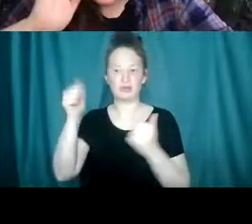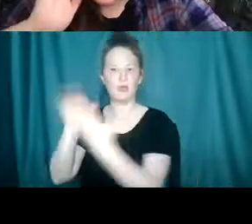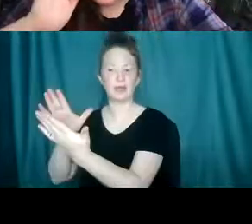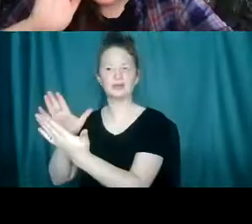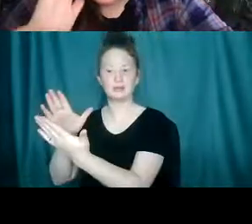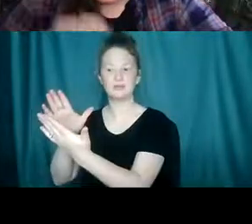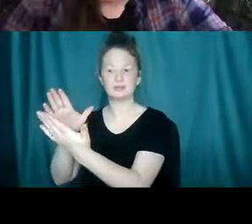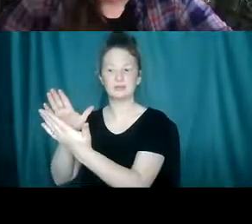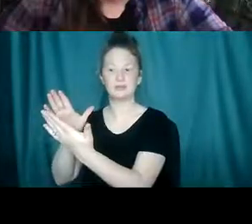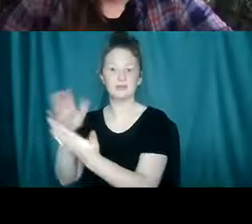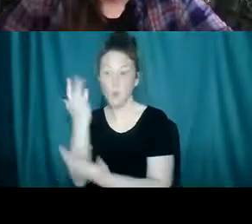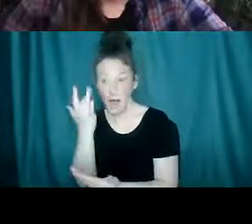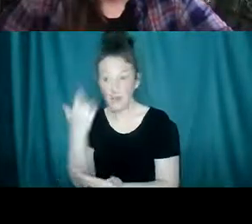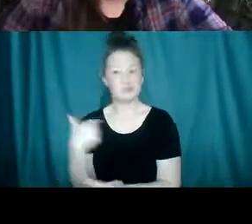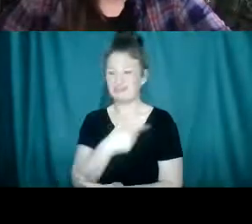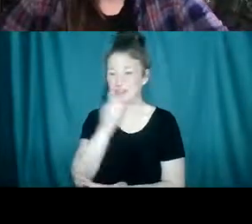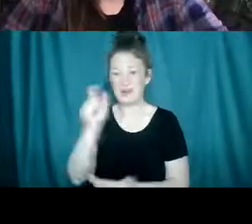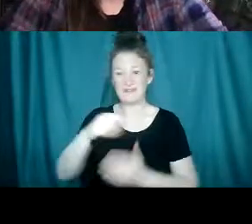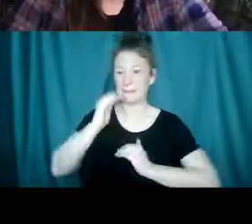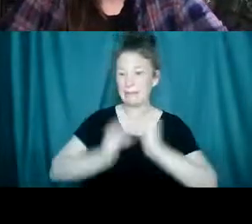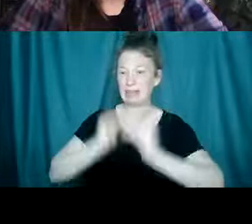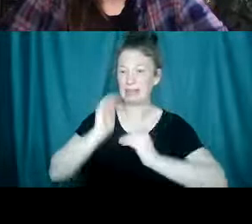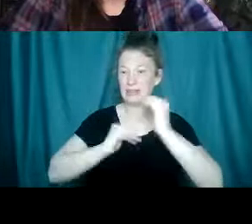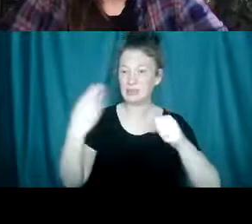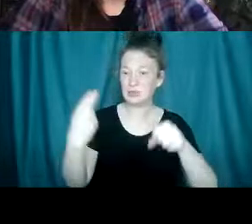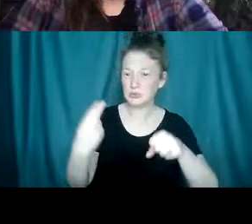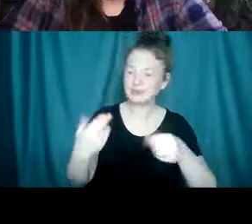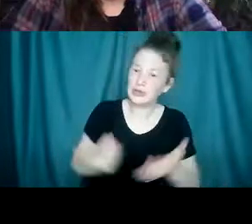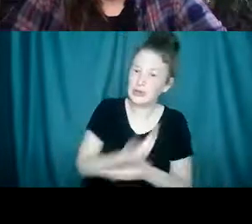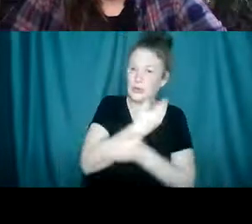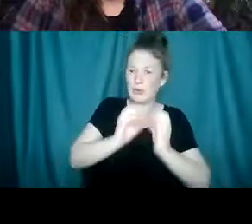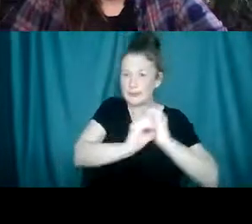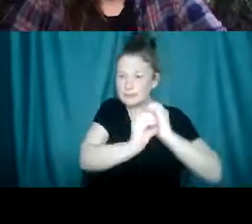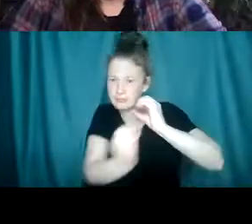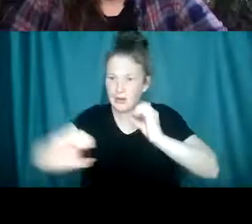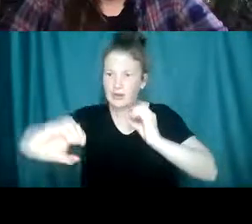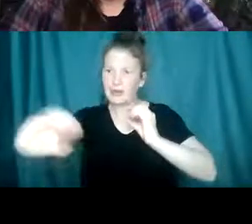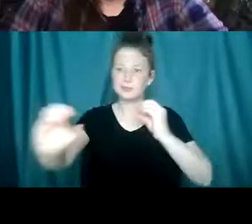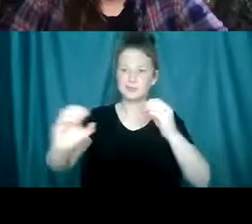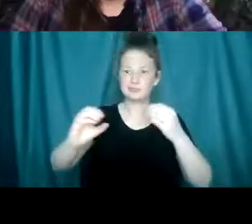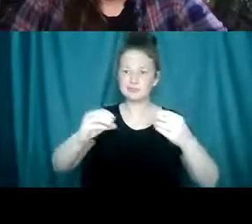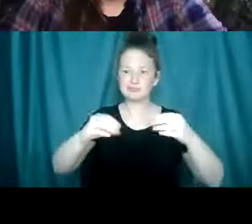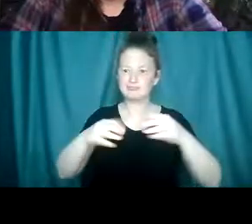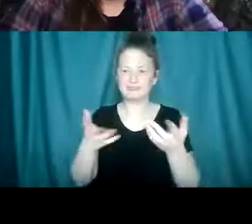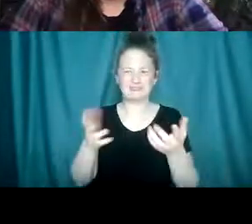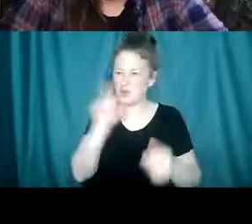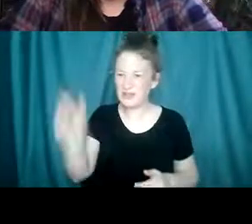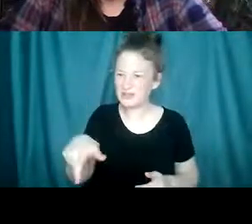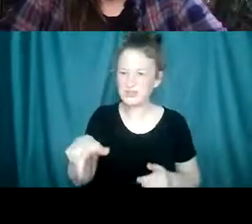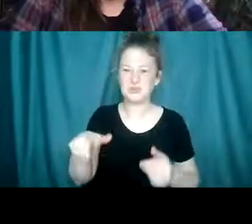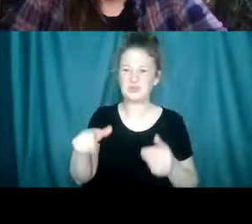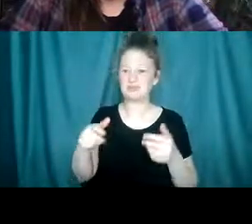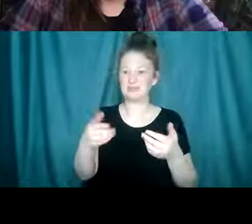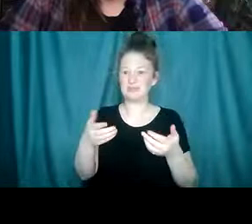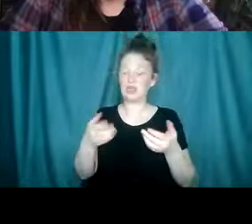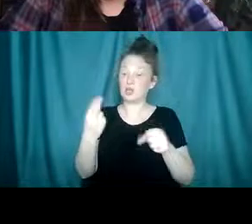we don't need to build new pipelines and infrastructure, and a lot of the practice is the same as what we